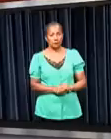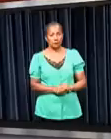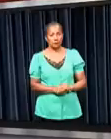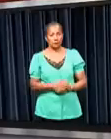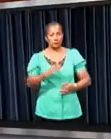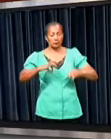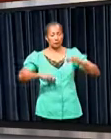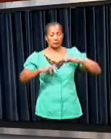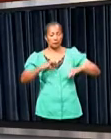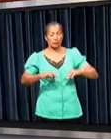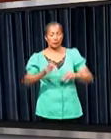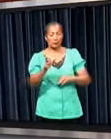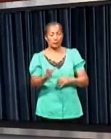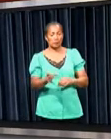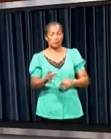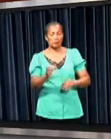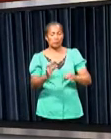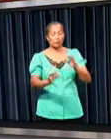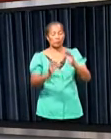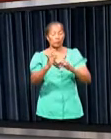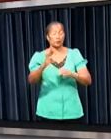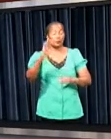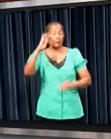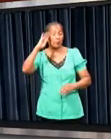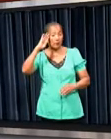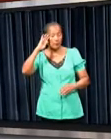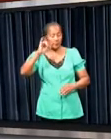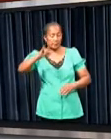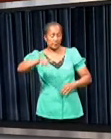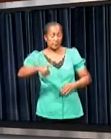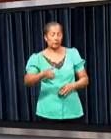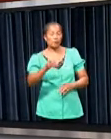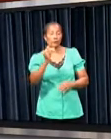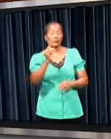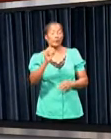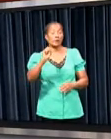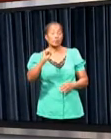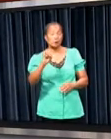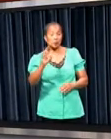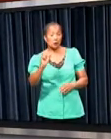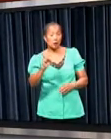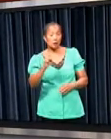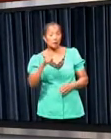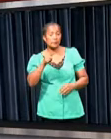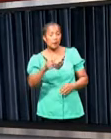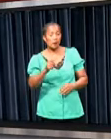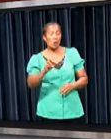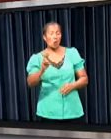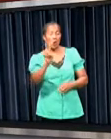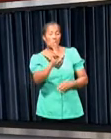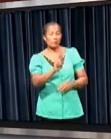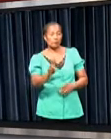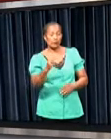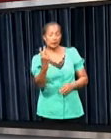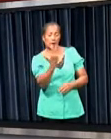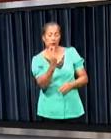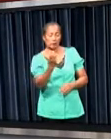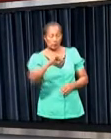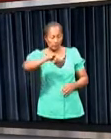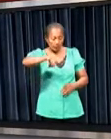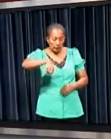The Minister of Justice and Police, Jennifer van Dijk Silos, on Friday, January